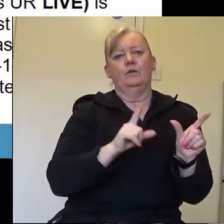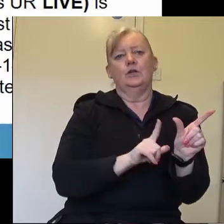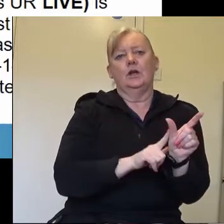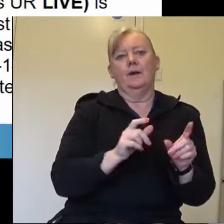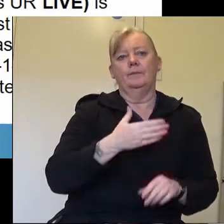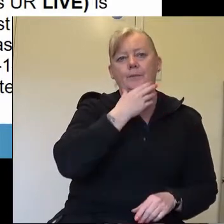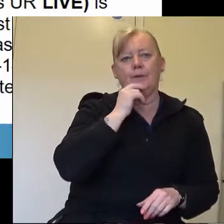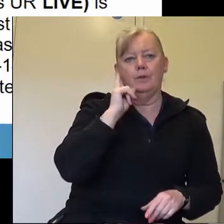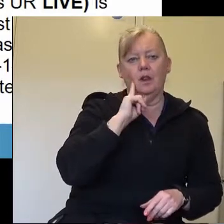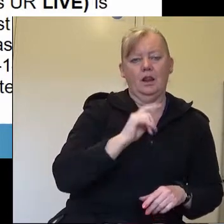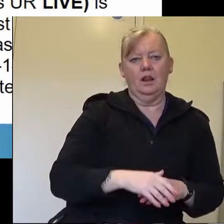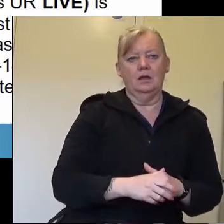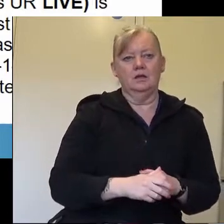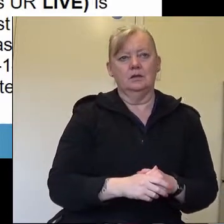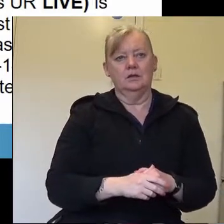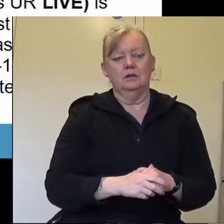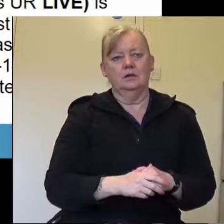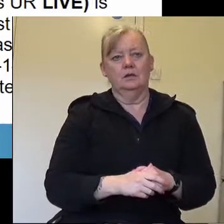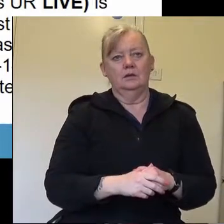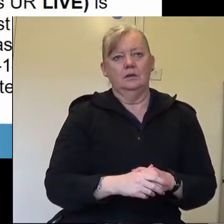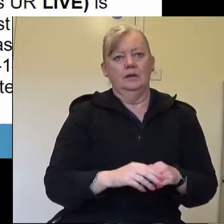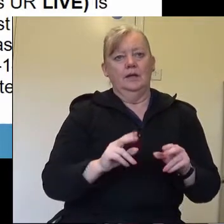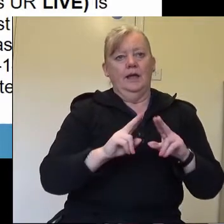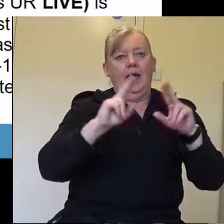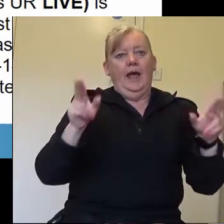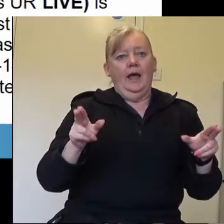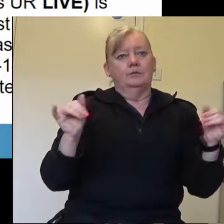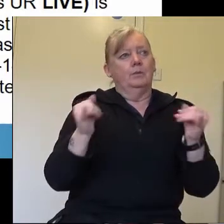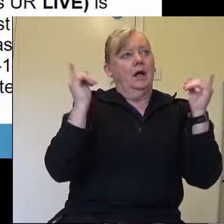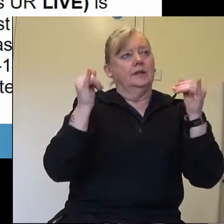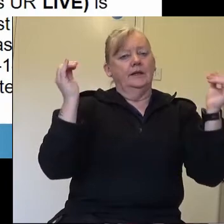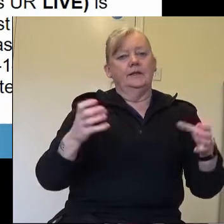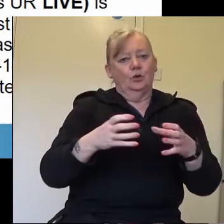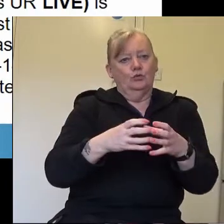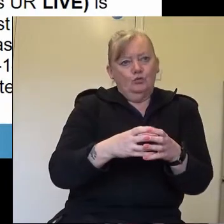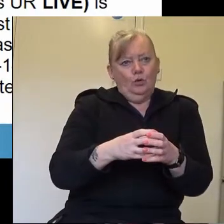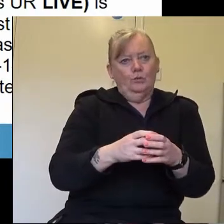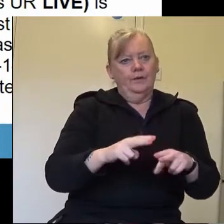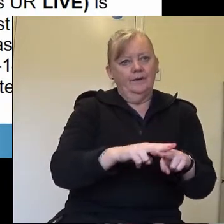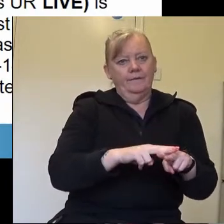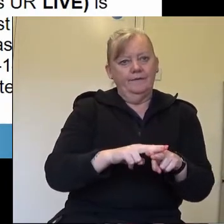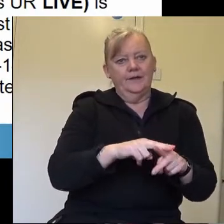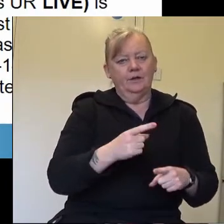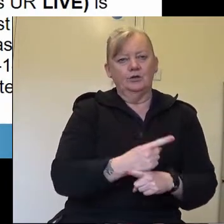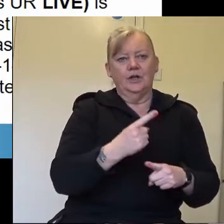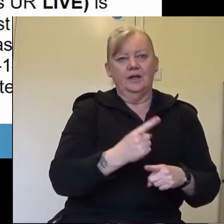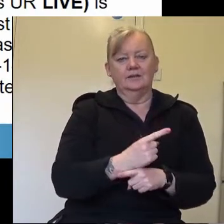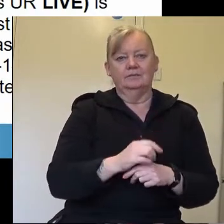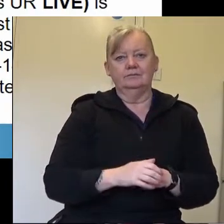for young people by young people. House Party is a group video